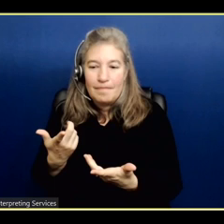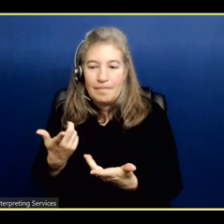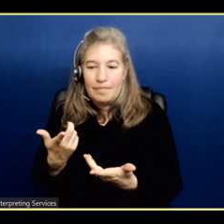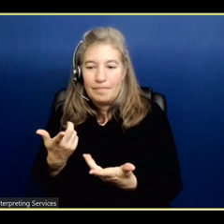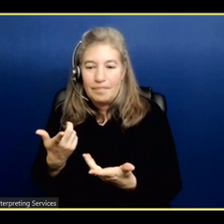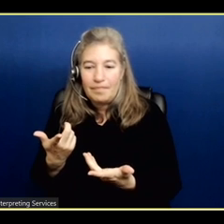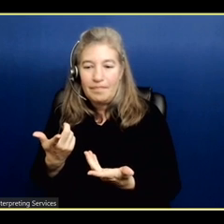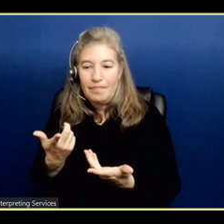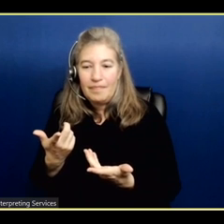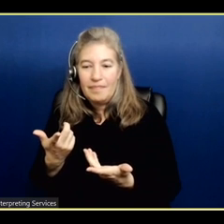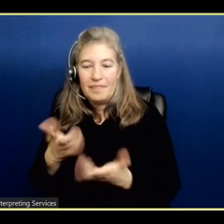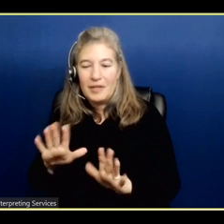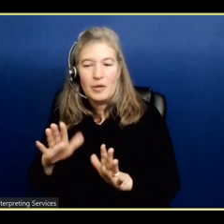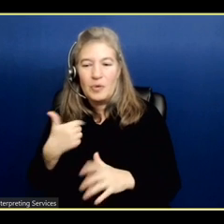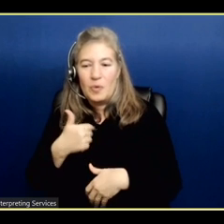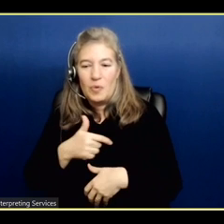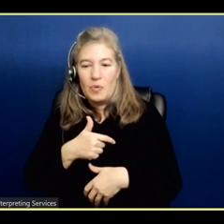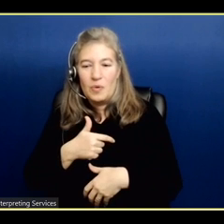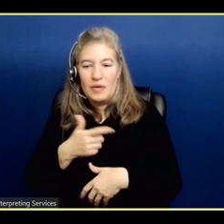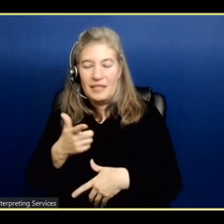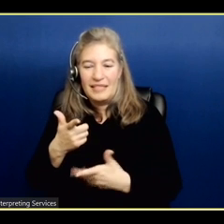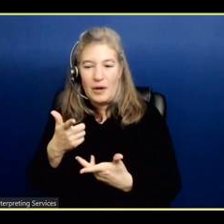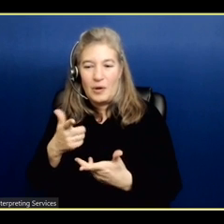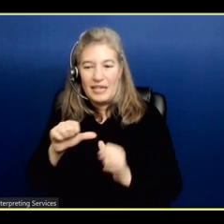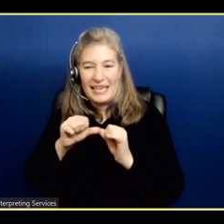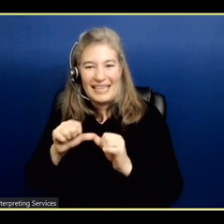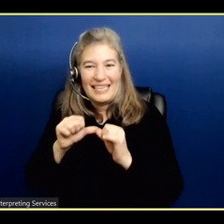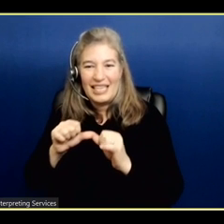One of the images in the next image